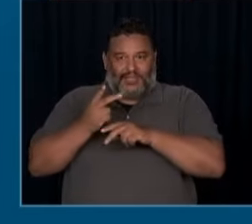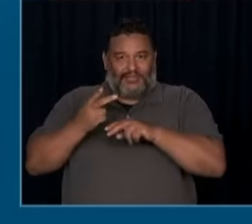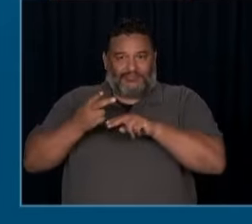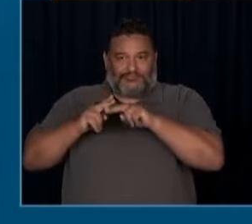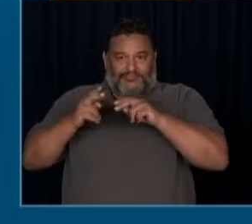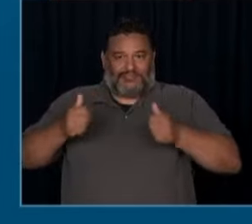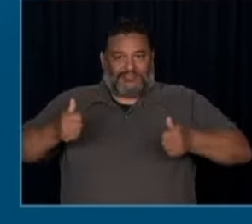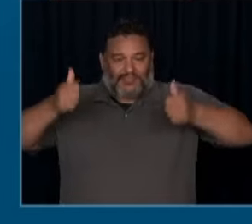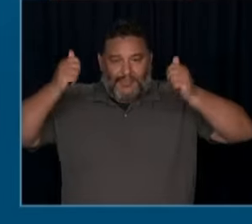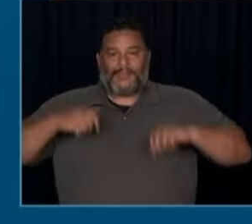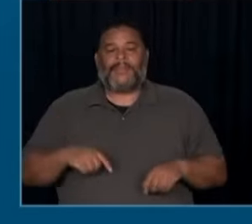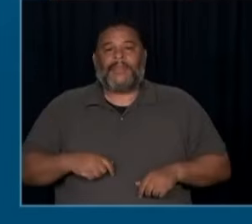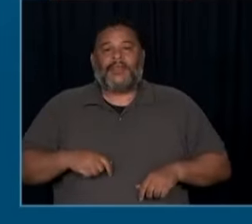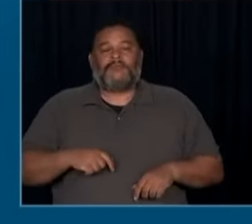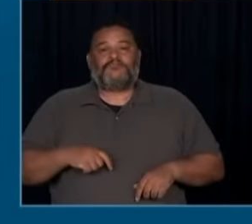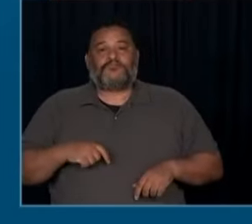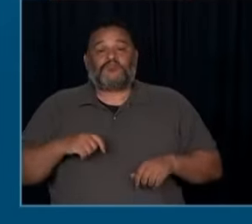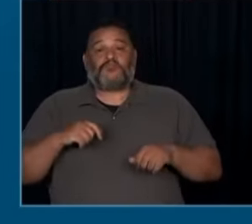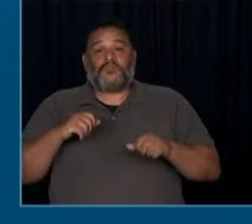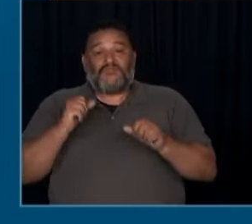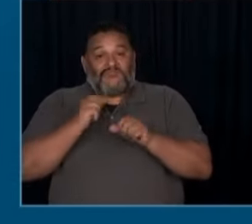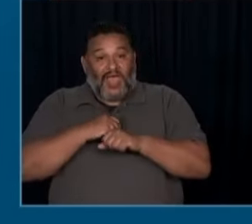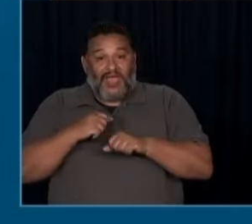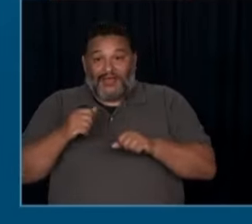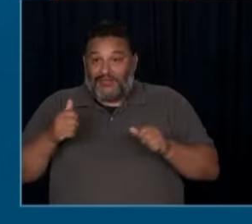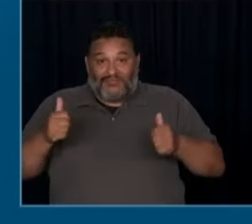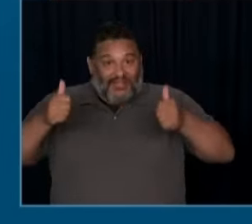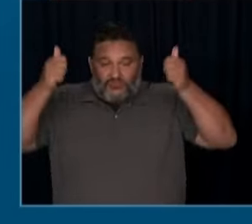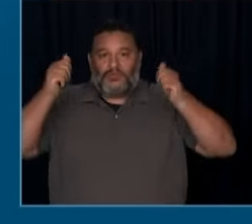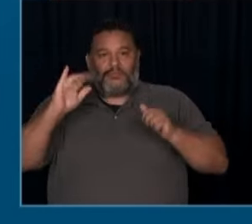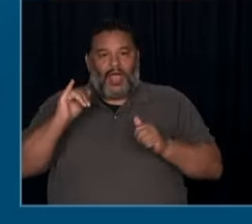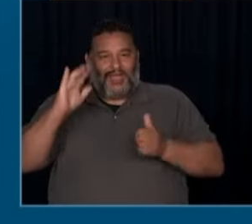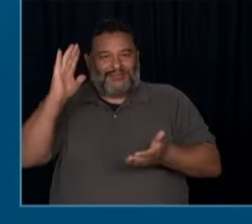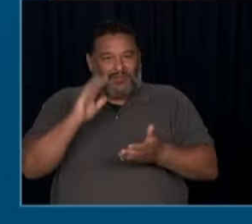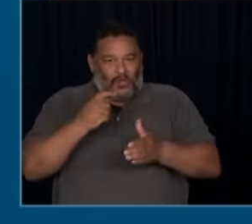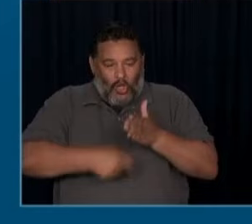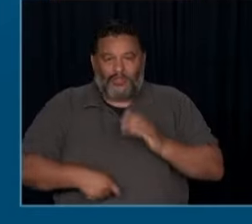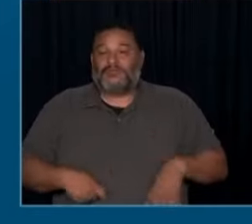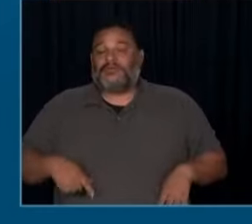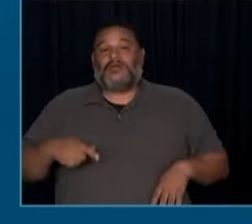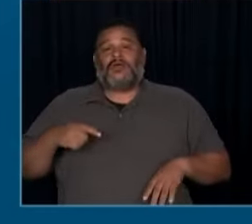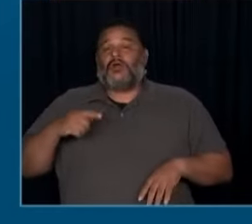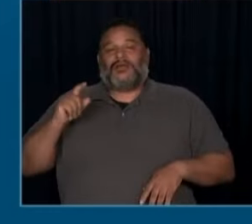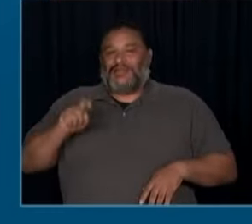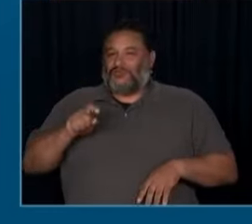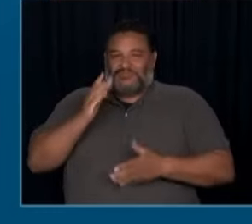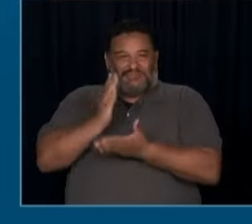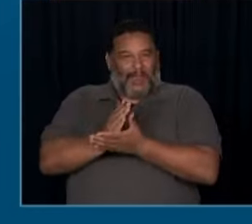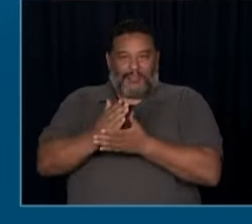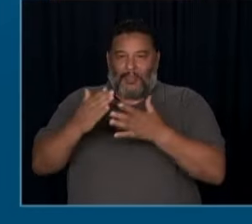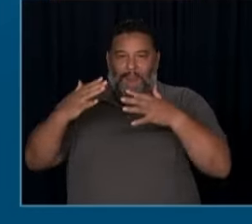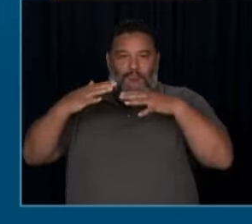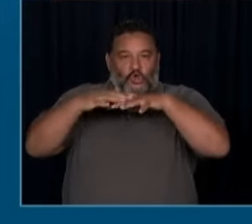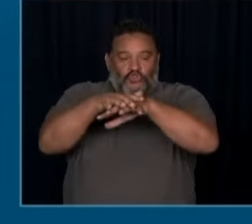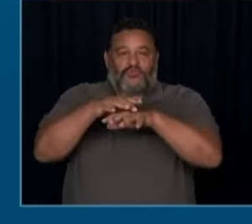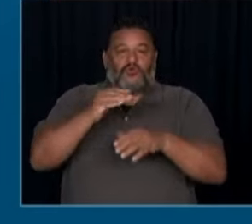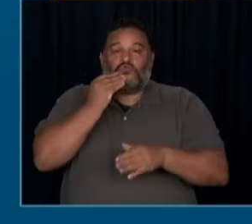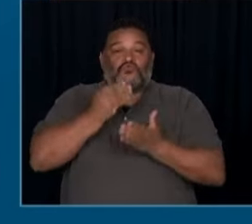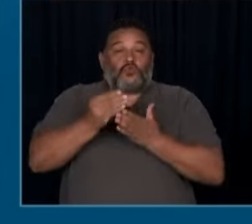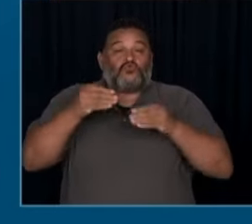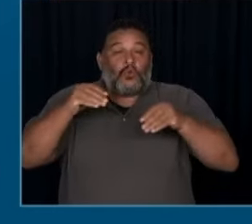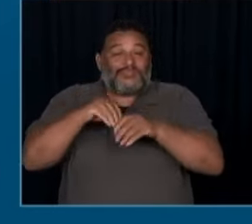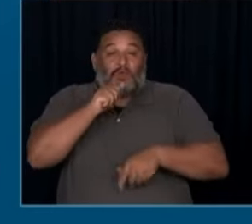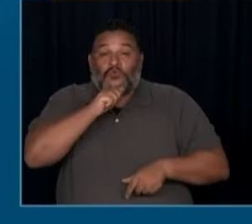by actually looking at how you can bring down costs. Number one, we have a big opportunity right now. We need to stop the merger of the grocery stores in Arizona.